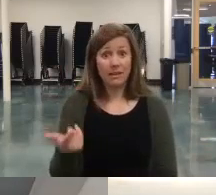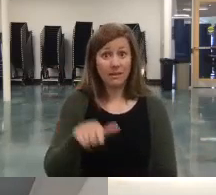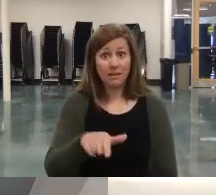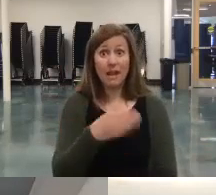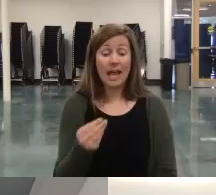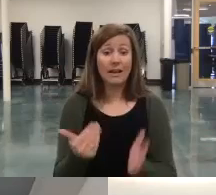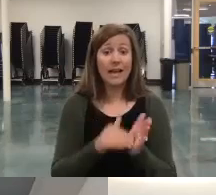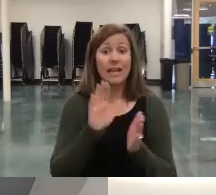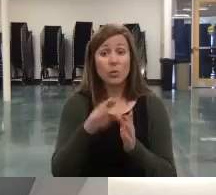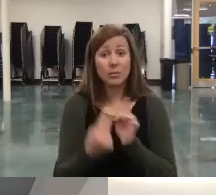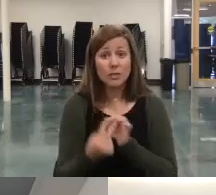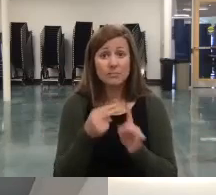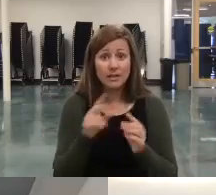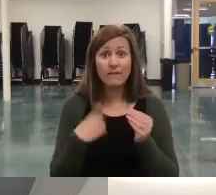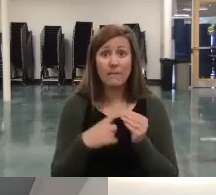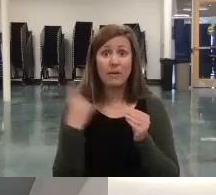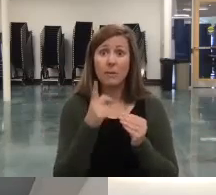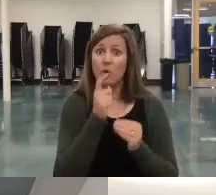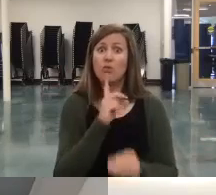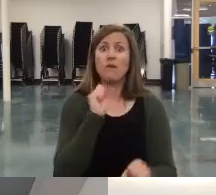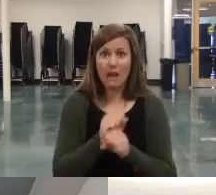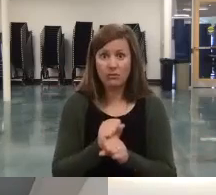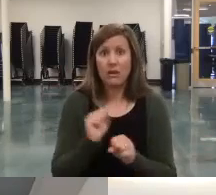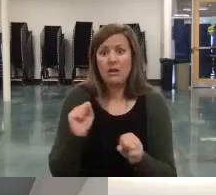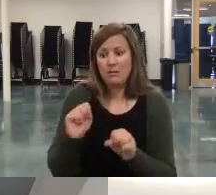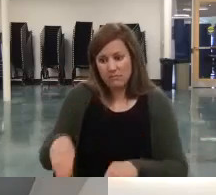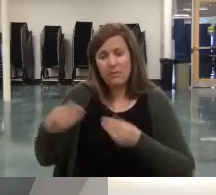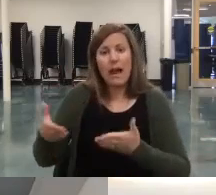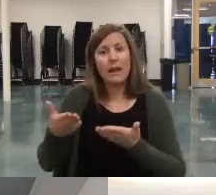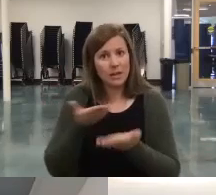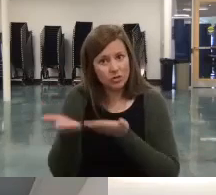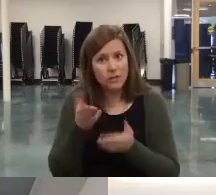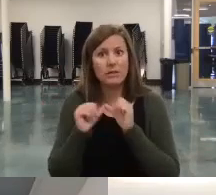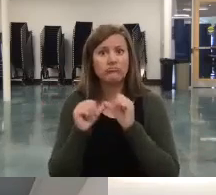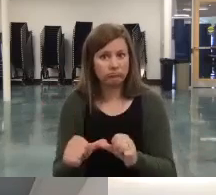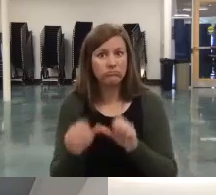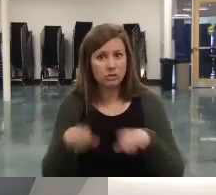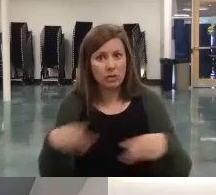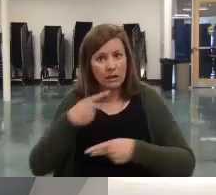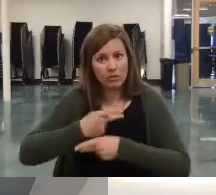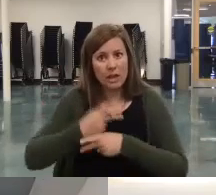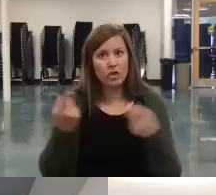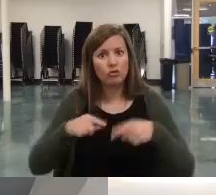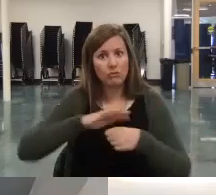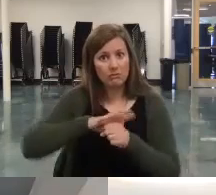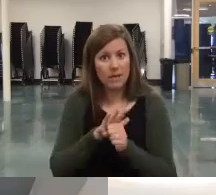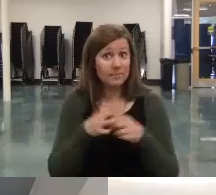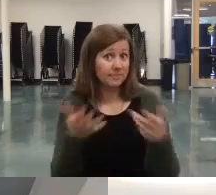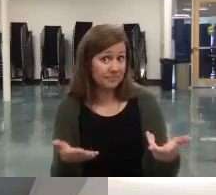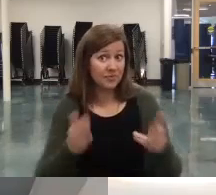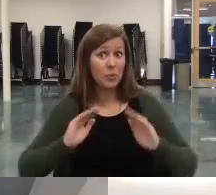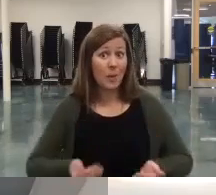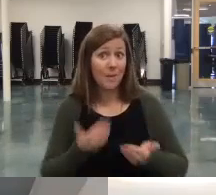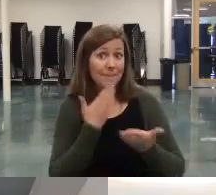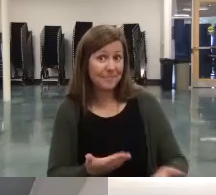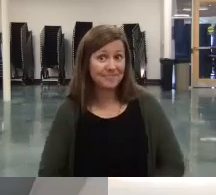again, get your perspective of someone who's on the ground and has continued to provide childcare through the pandemic. Gay, welcome and thank